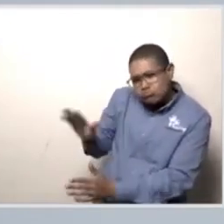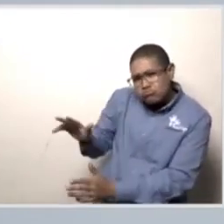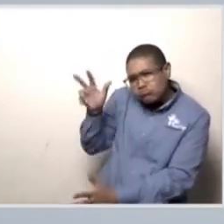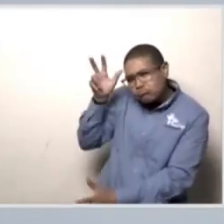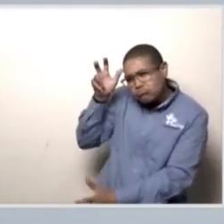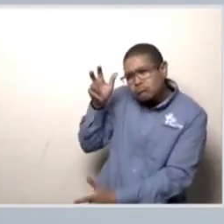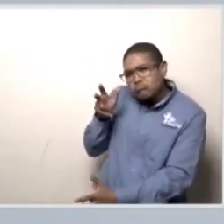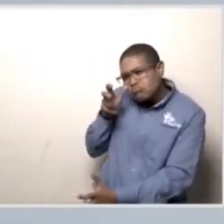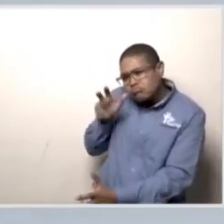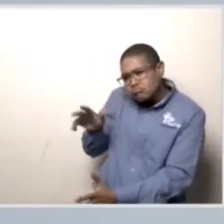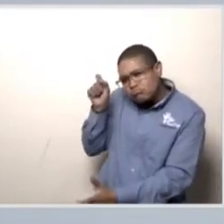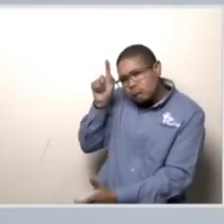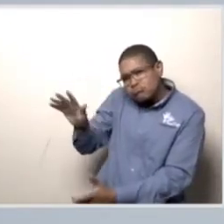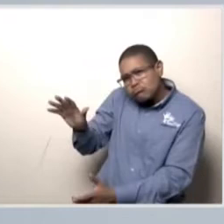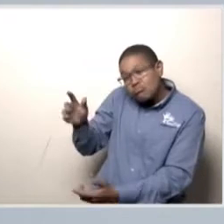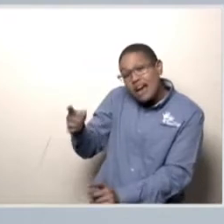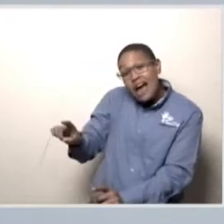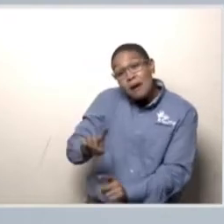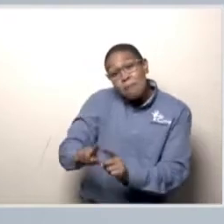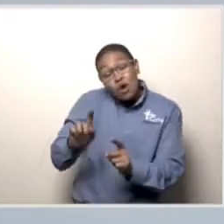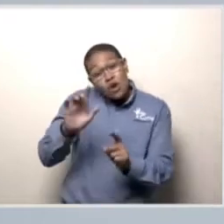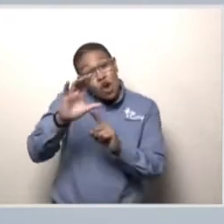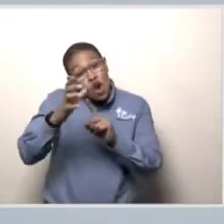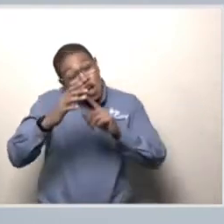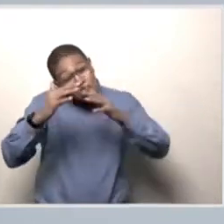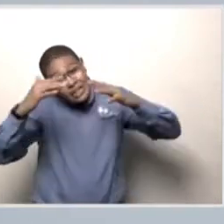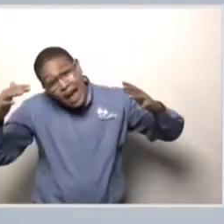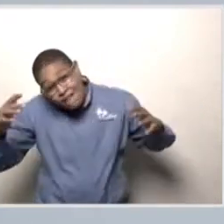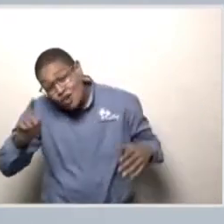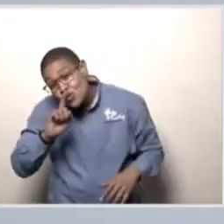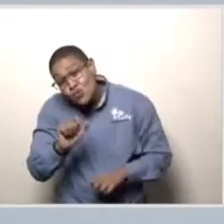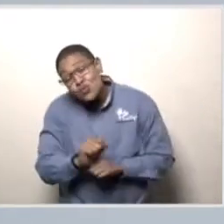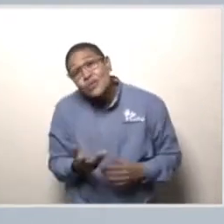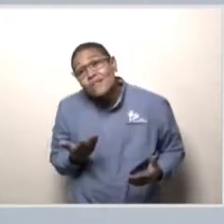And in fact, diversity also, even culture,